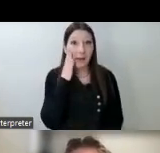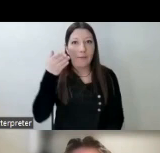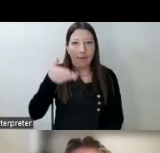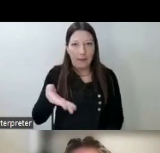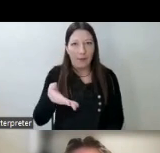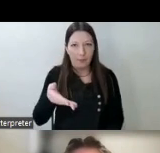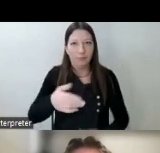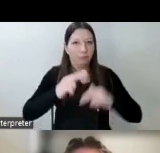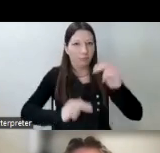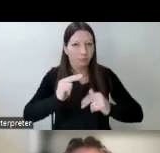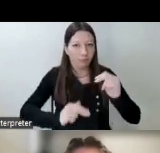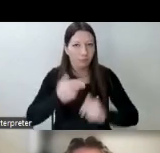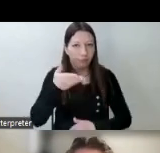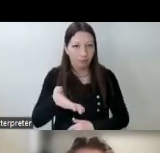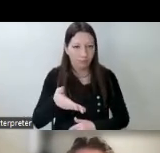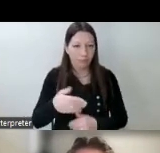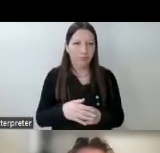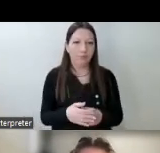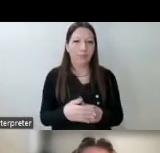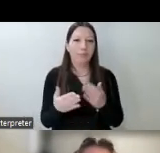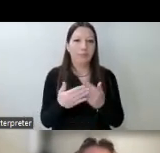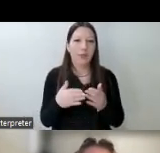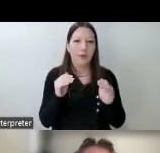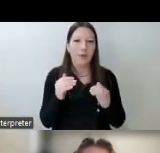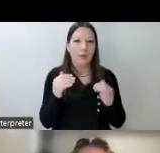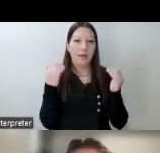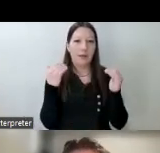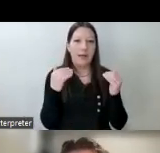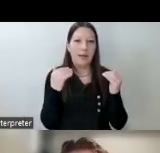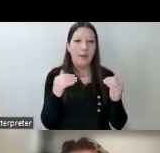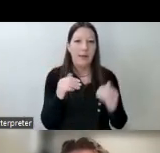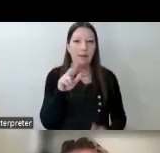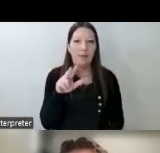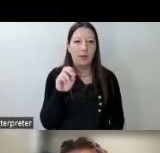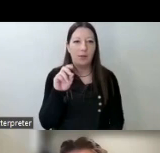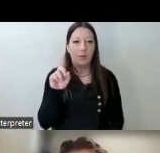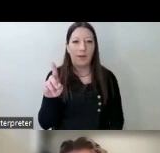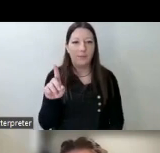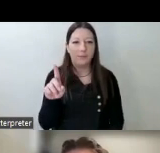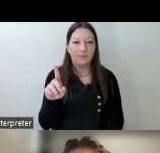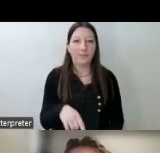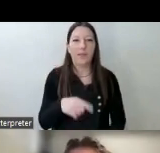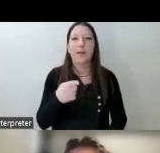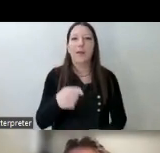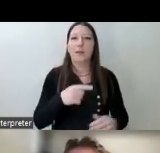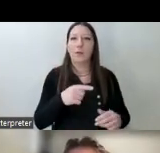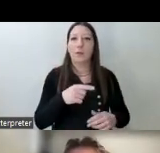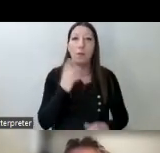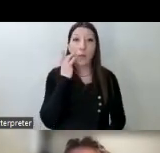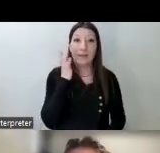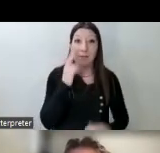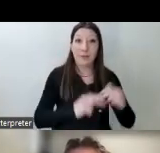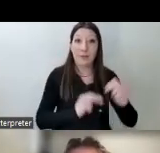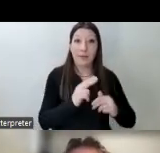past the entrance to Falcon Lake on Highway 301. The motel was built in 1959 and later destroyed in a fire